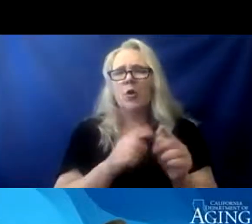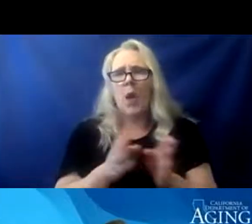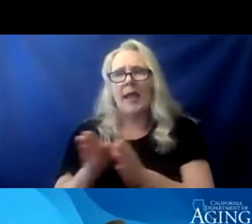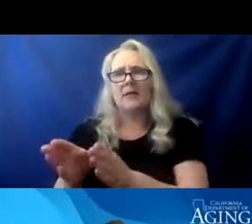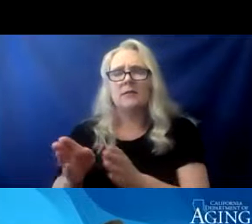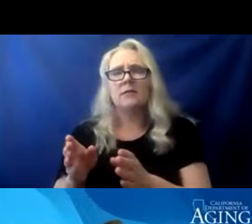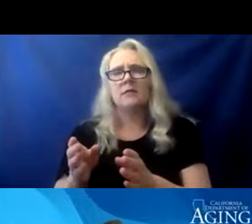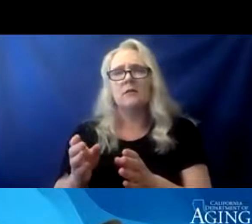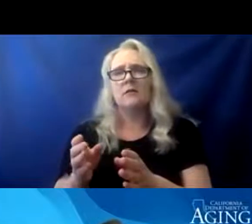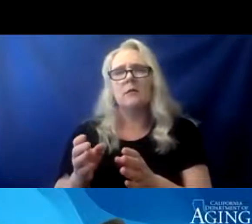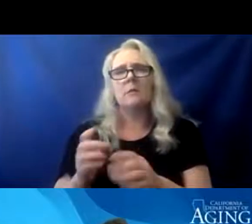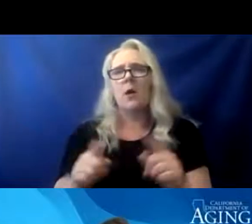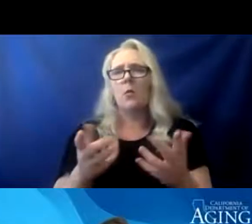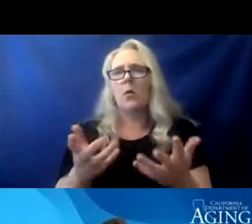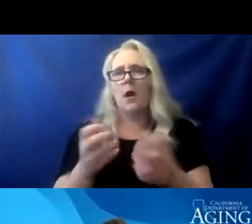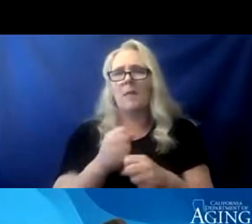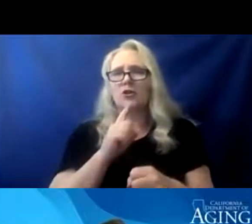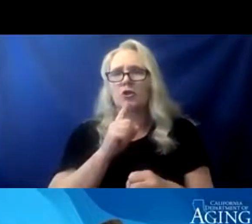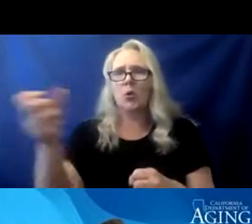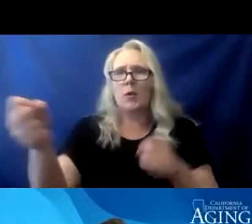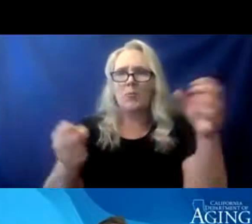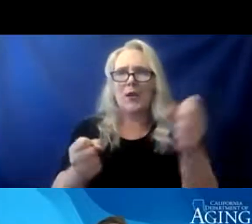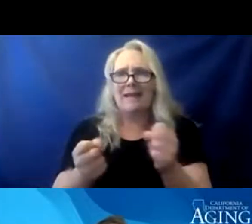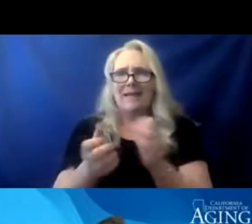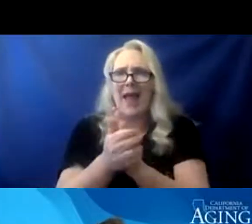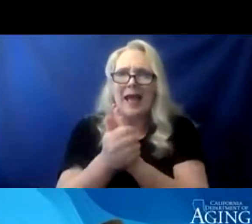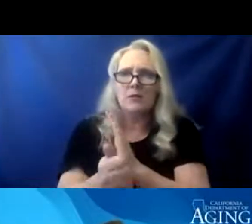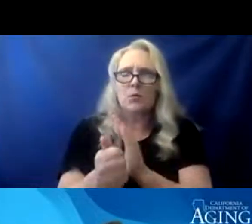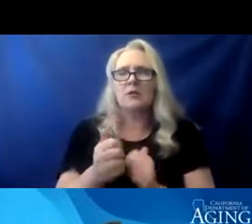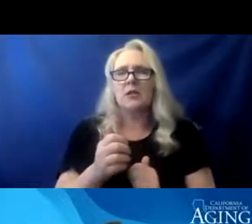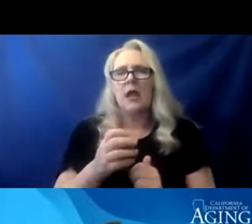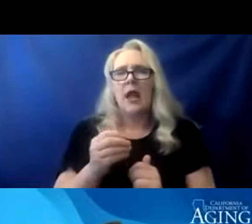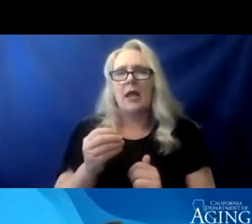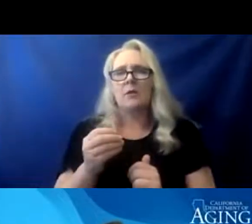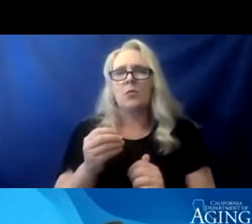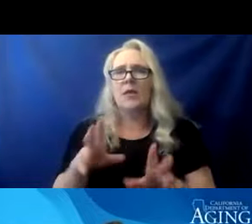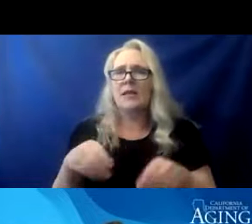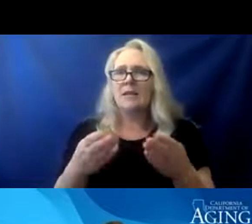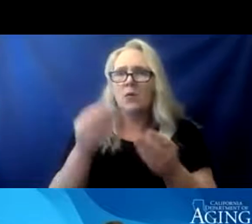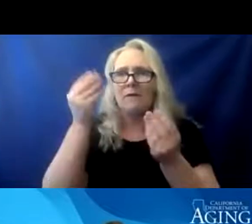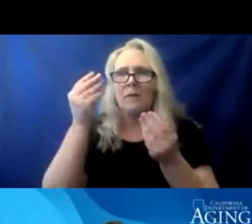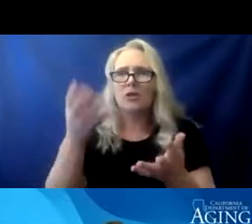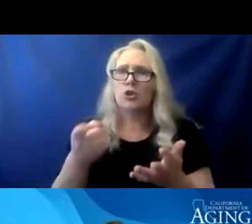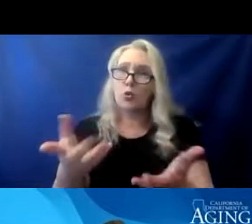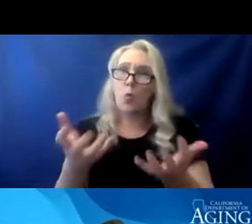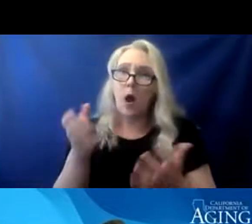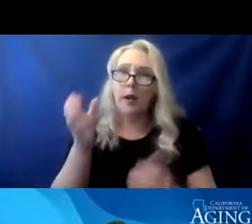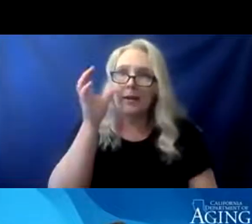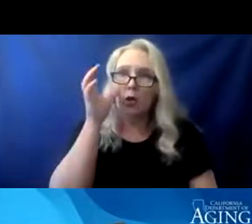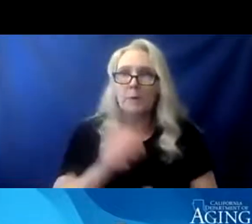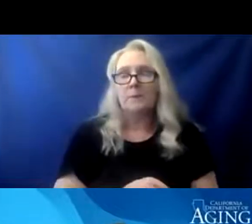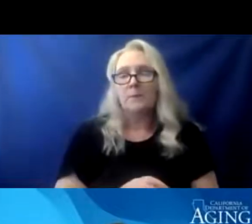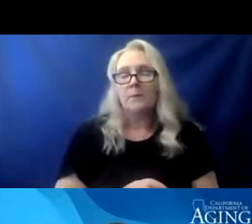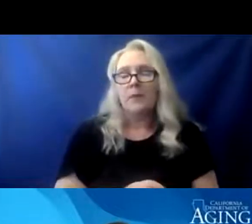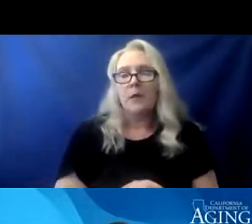in the experts and the information that you want to hear about to the meeting. So that's about as far as